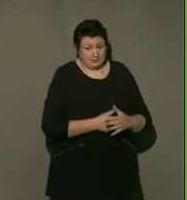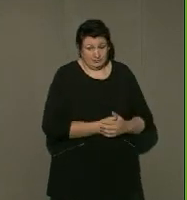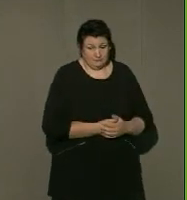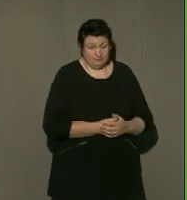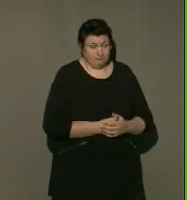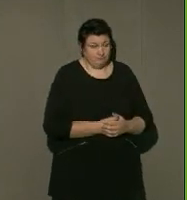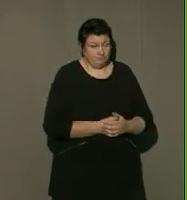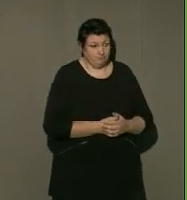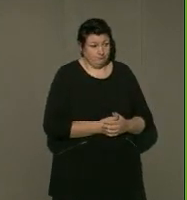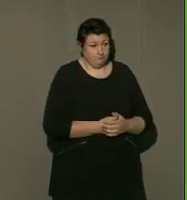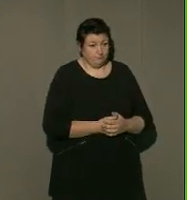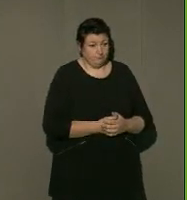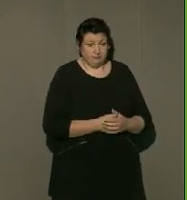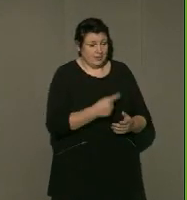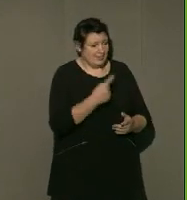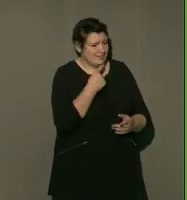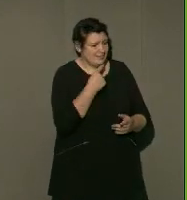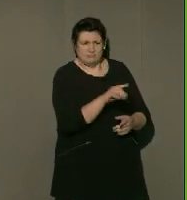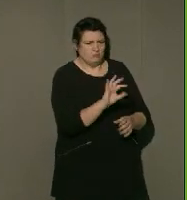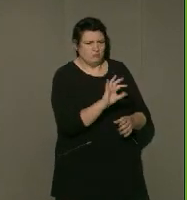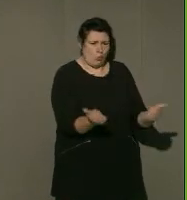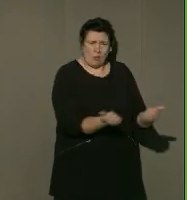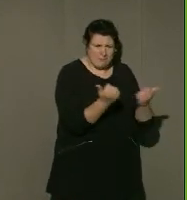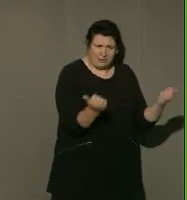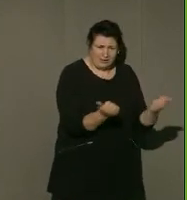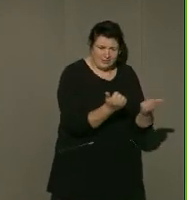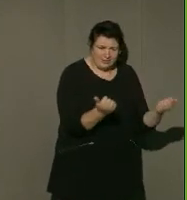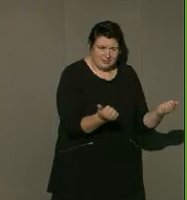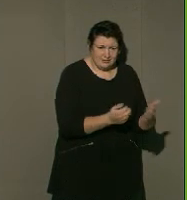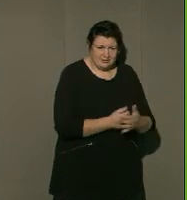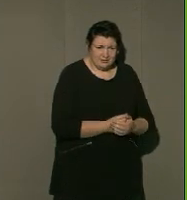that it's incomplete. The